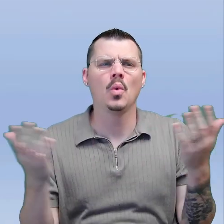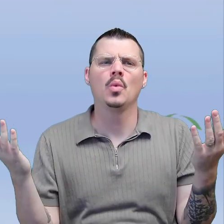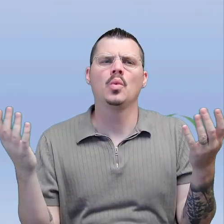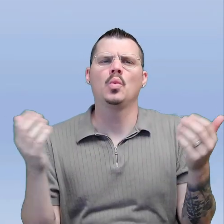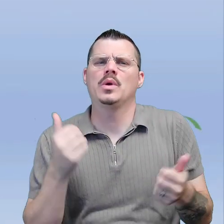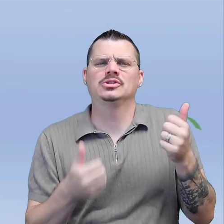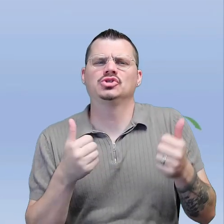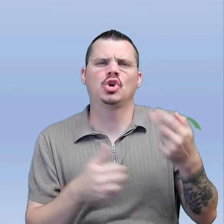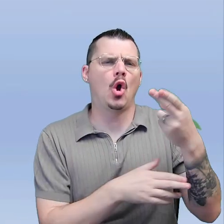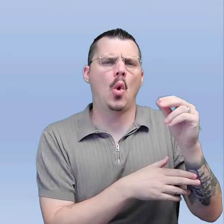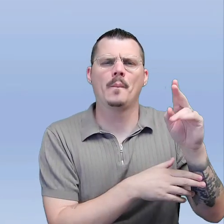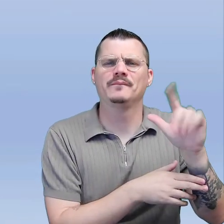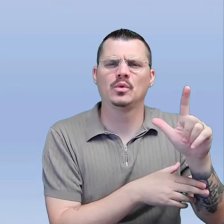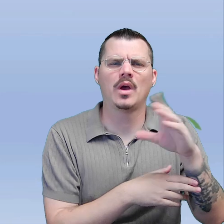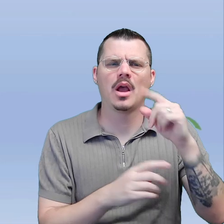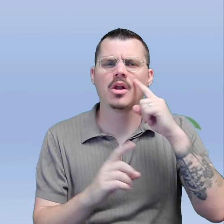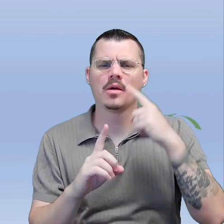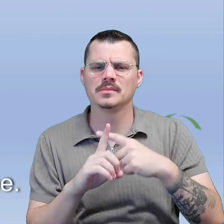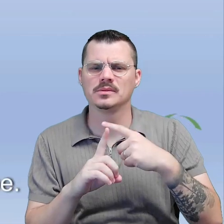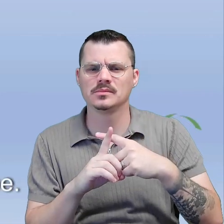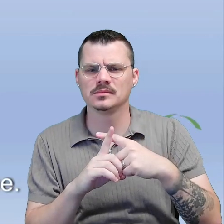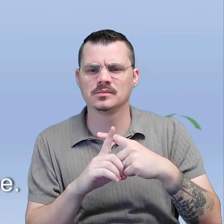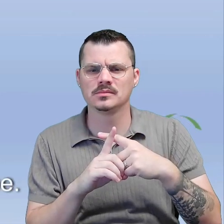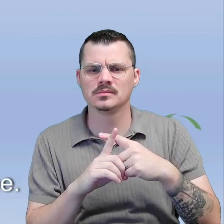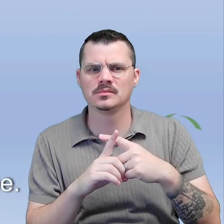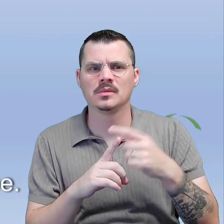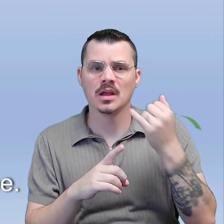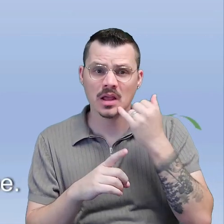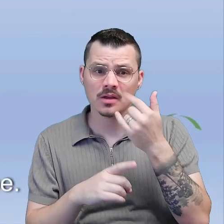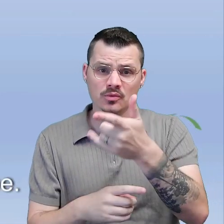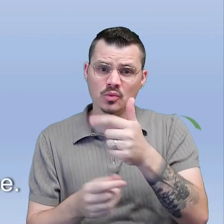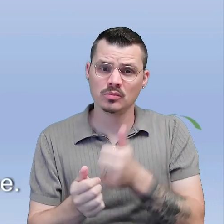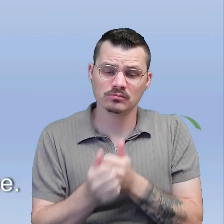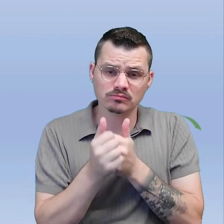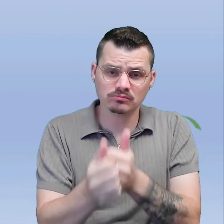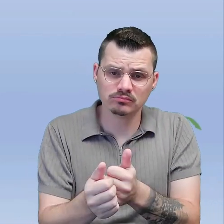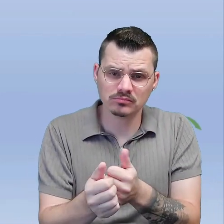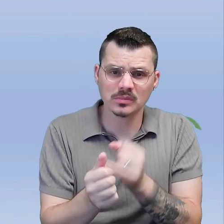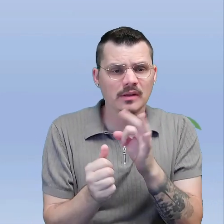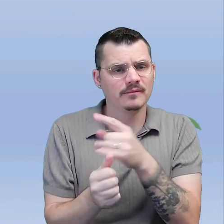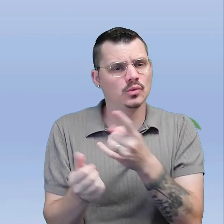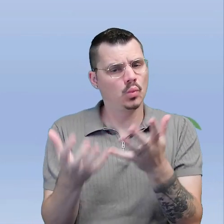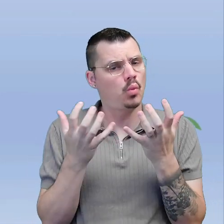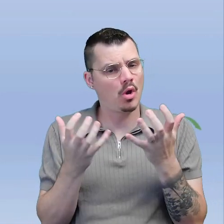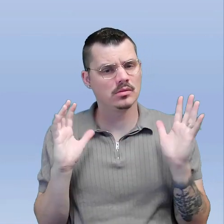Which is hopeful and optimistic? You could be compliant if you wanted to be.